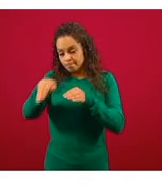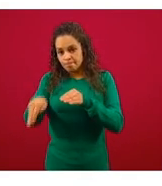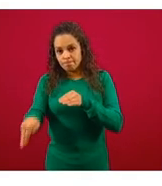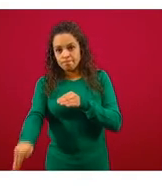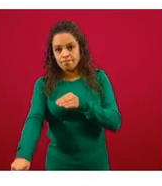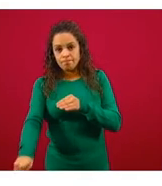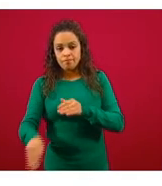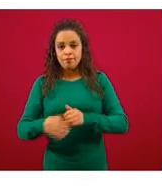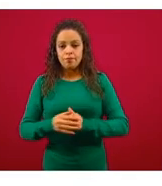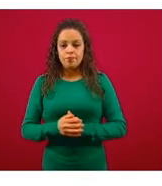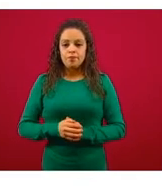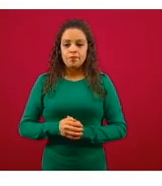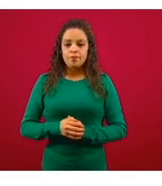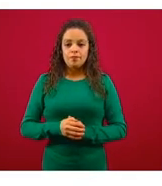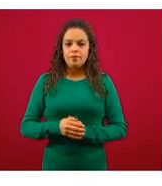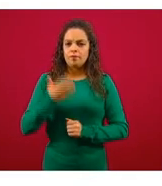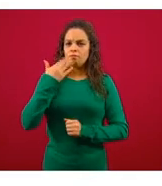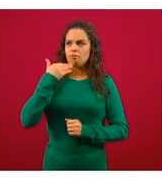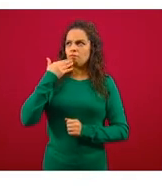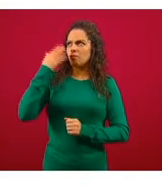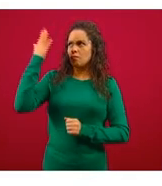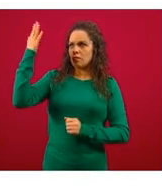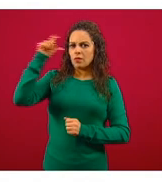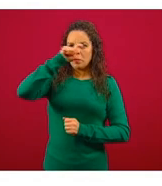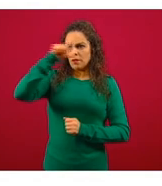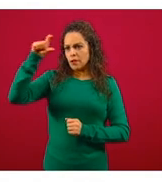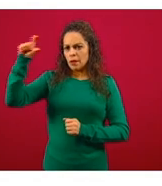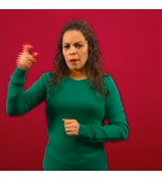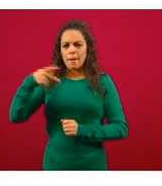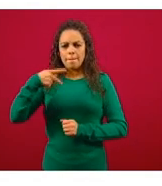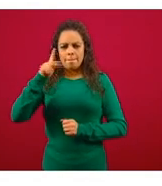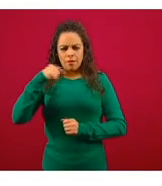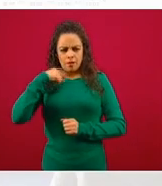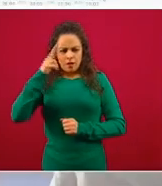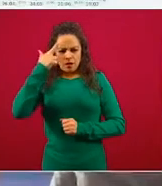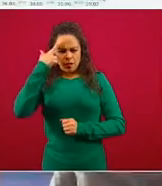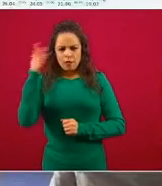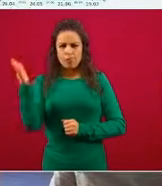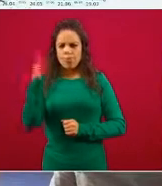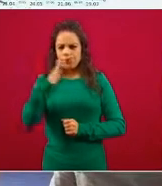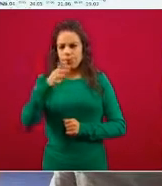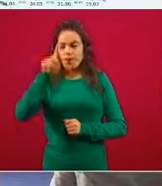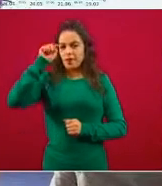close to reaching the peak and the following